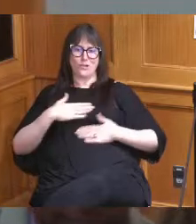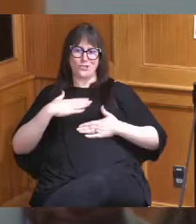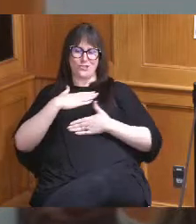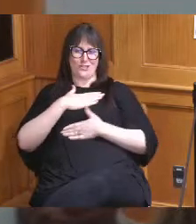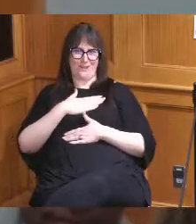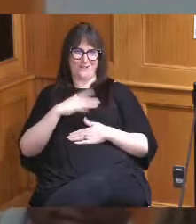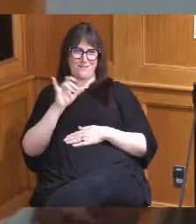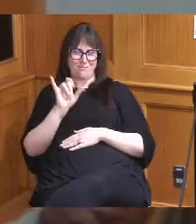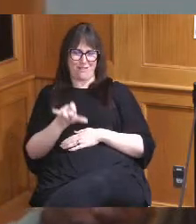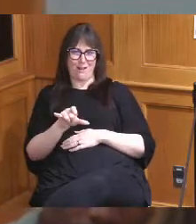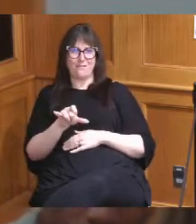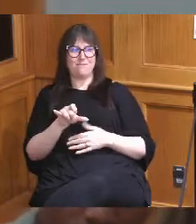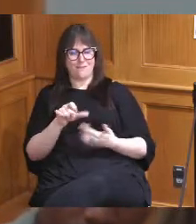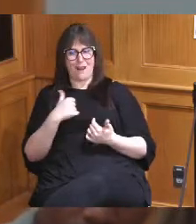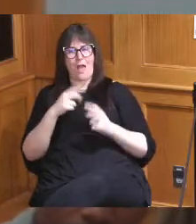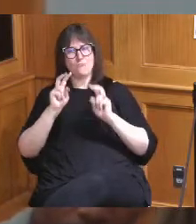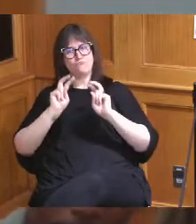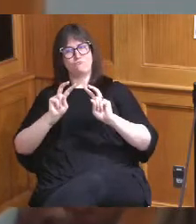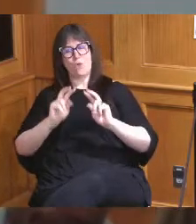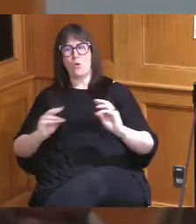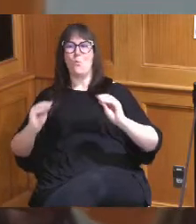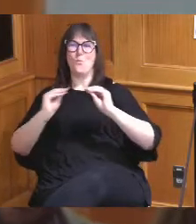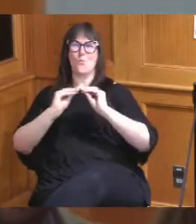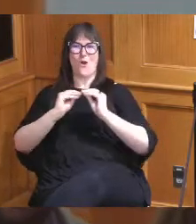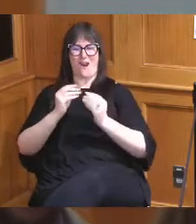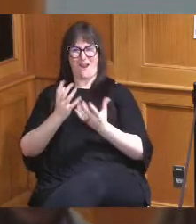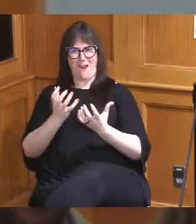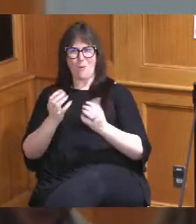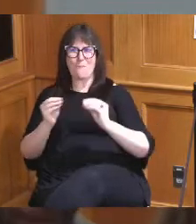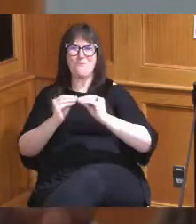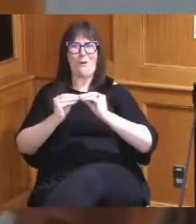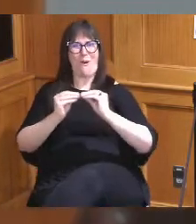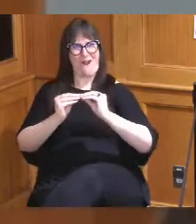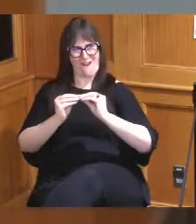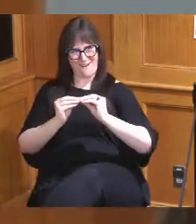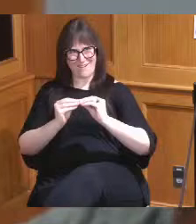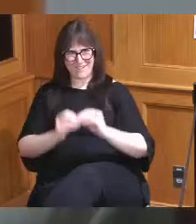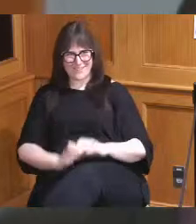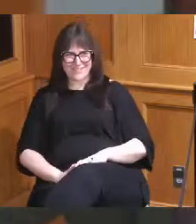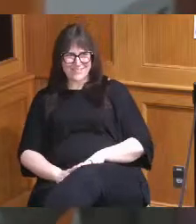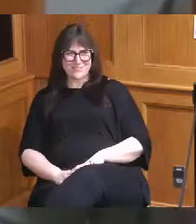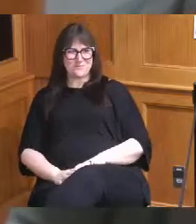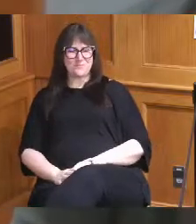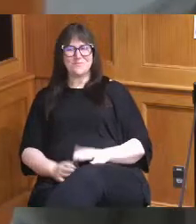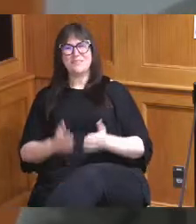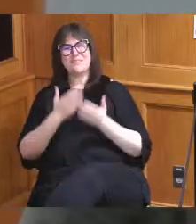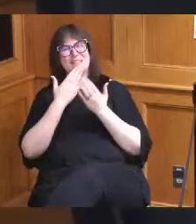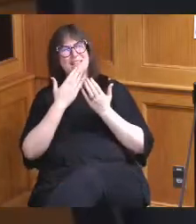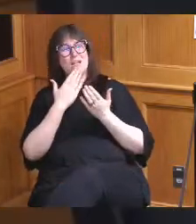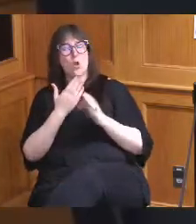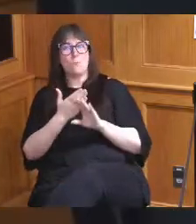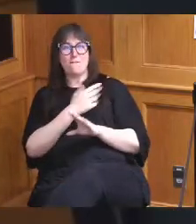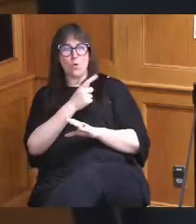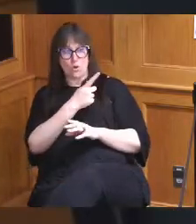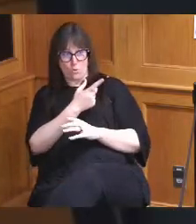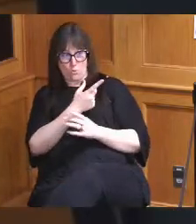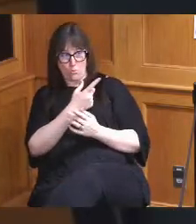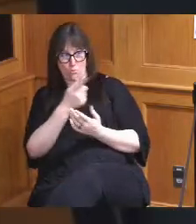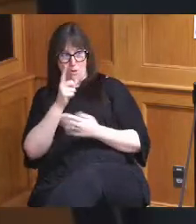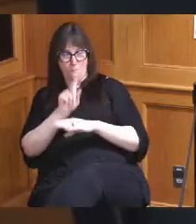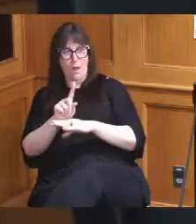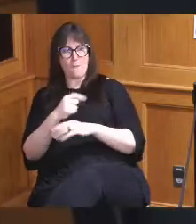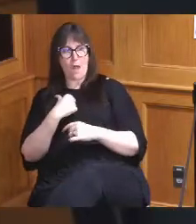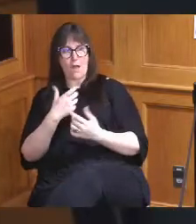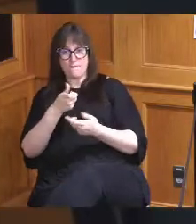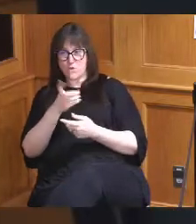and I'm looking forward to more. All right, thank you. Forward to more. And I do think before you come up, I just have a